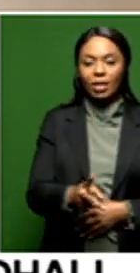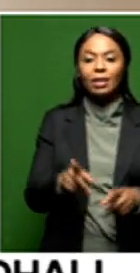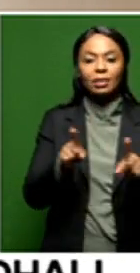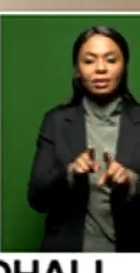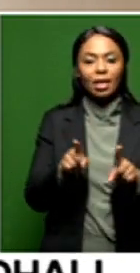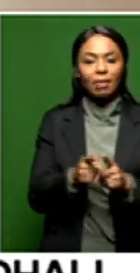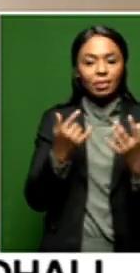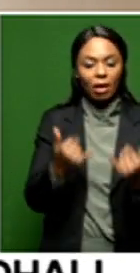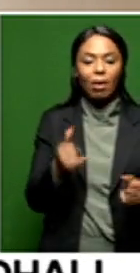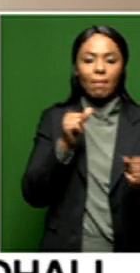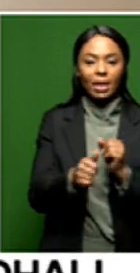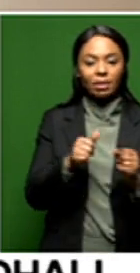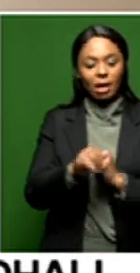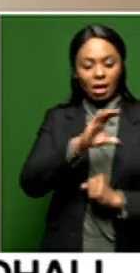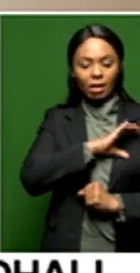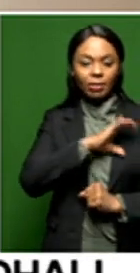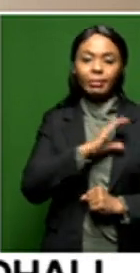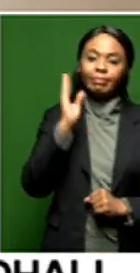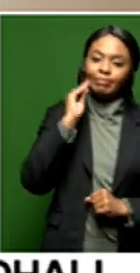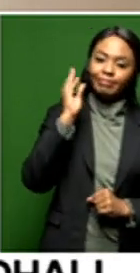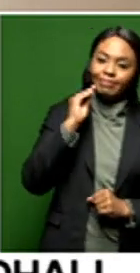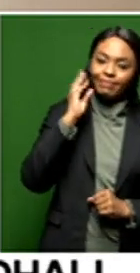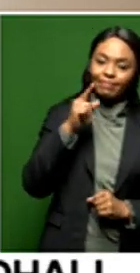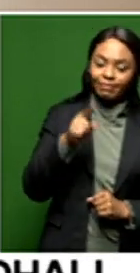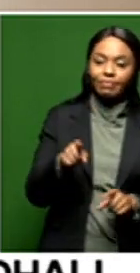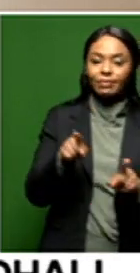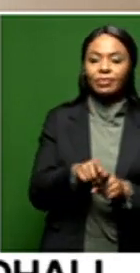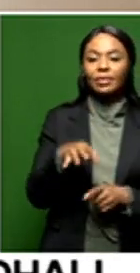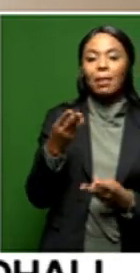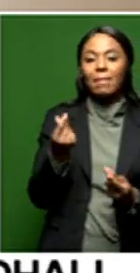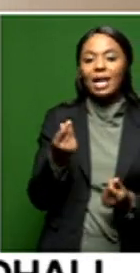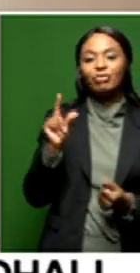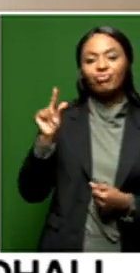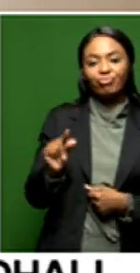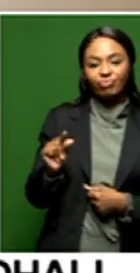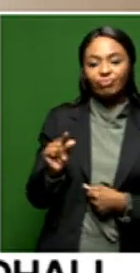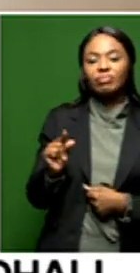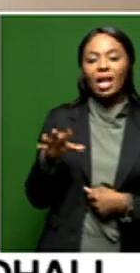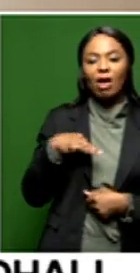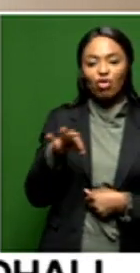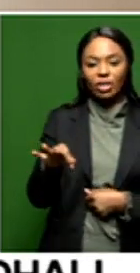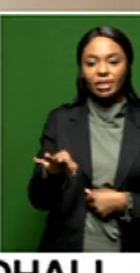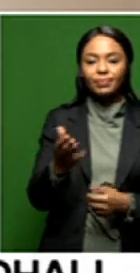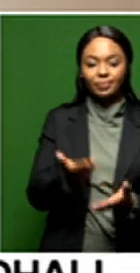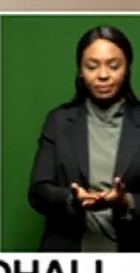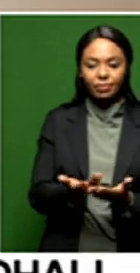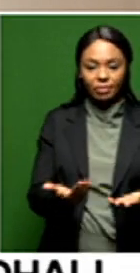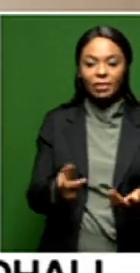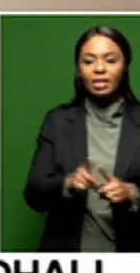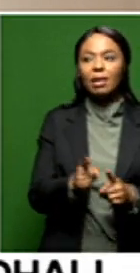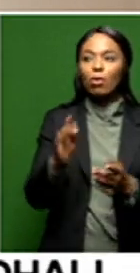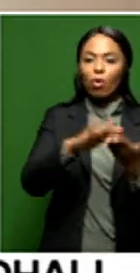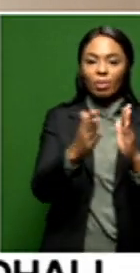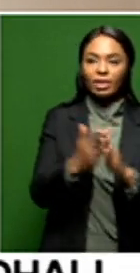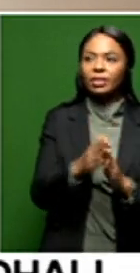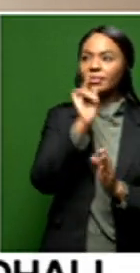create a better customer experience at an affordable price, and to invite communities from the